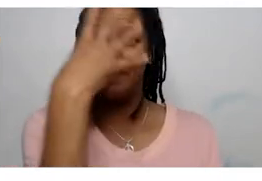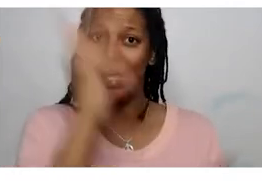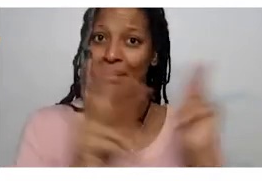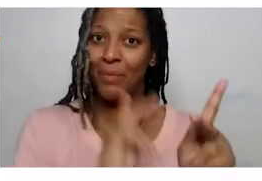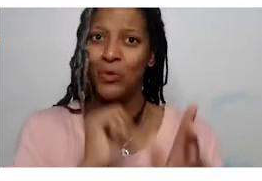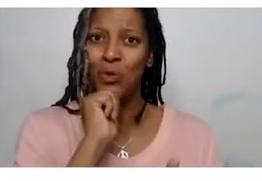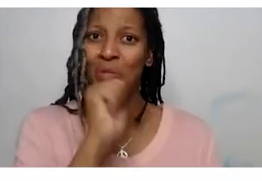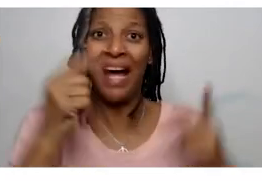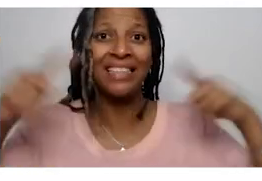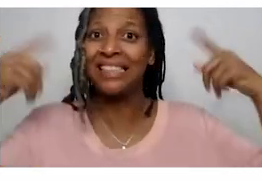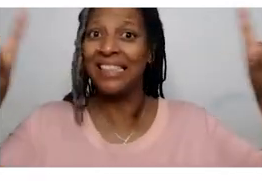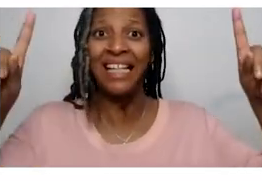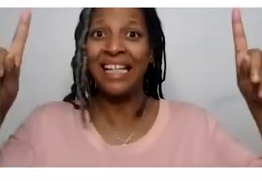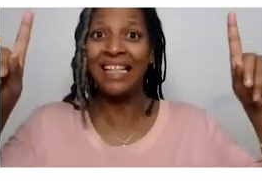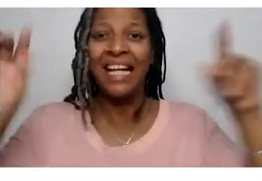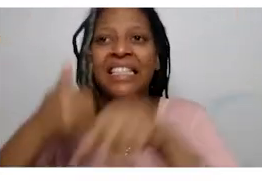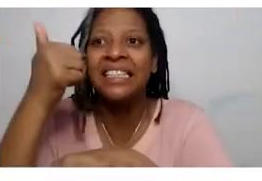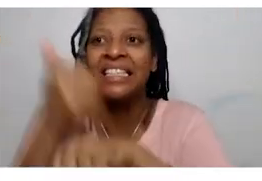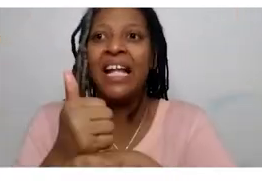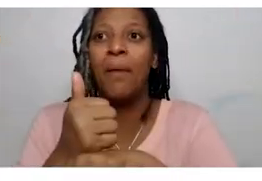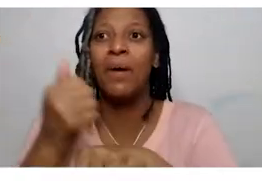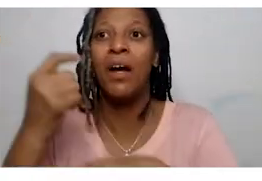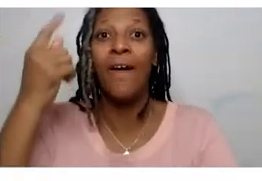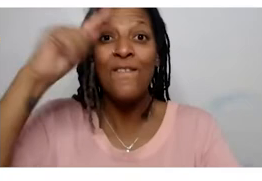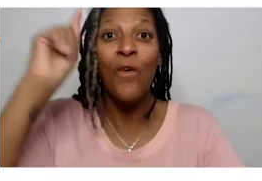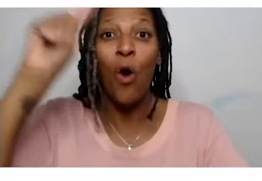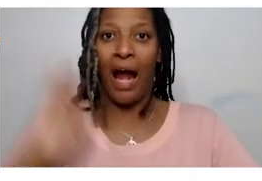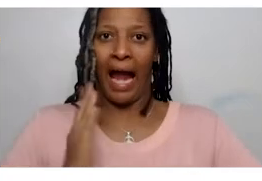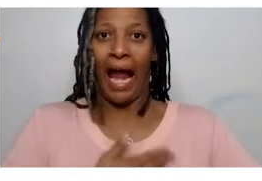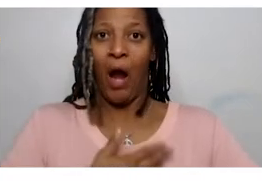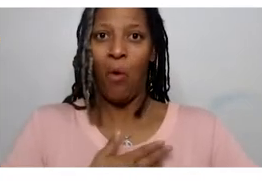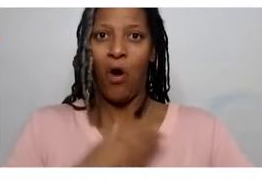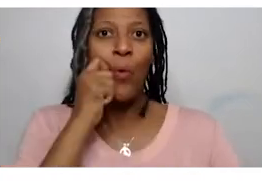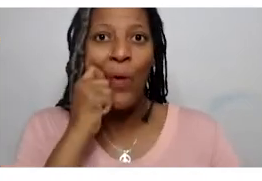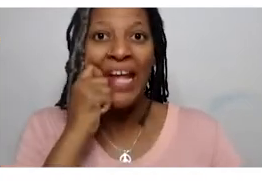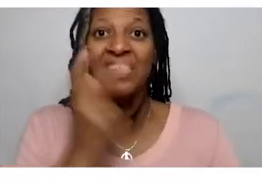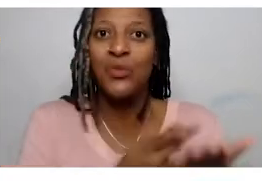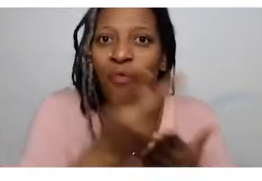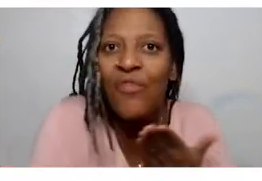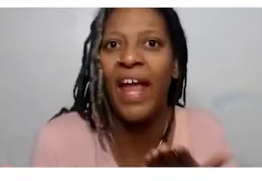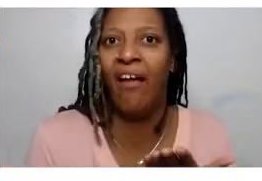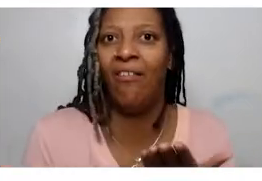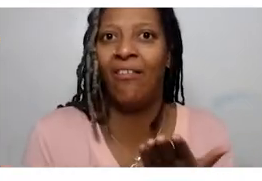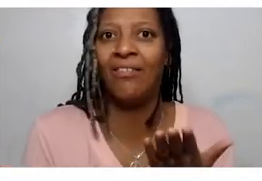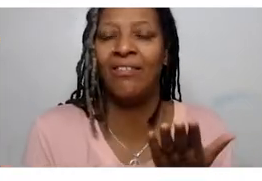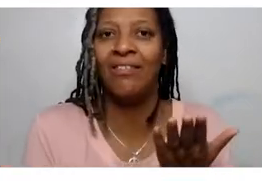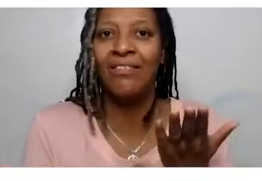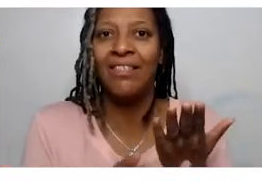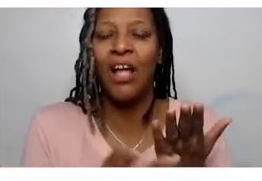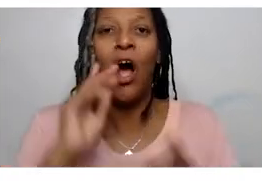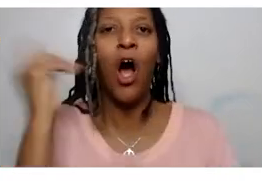such a way that we fail. And you have to be greater than all of that. Always stand with your head up and your shoulders